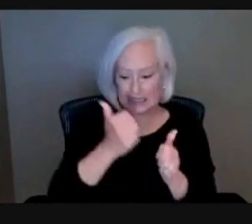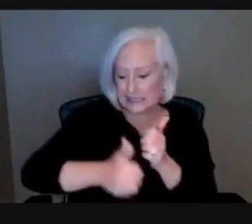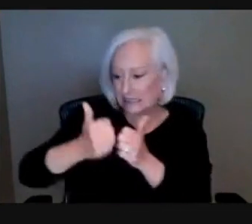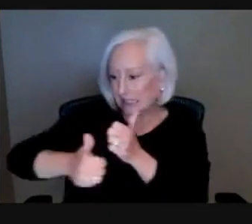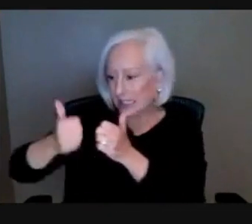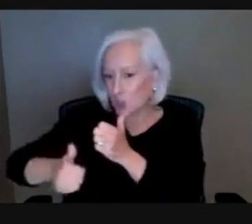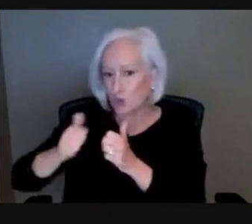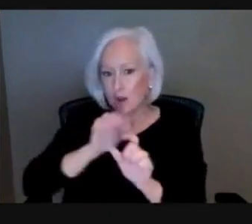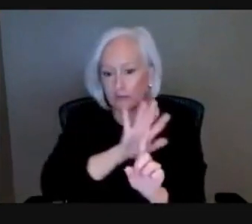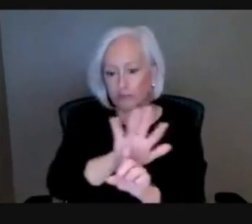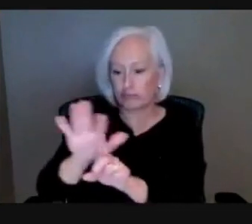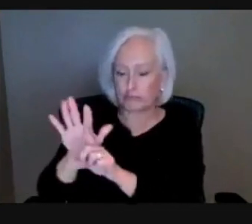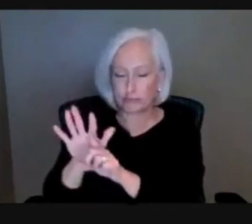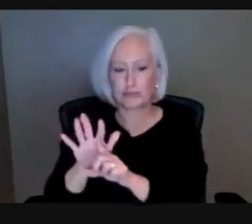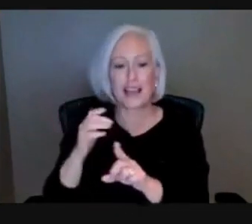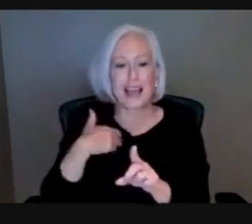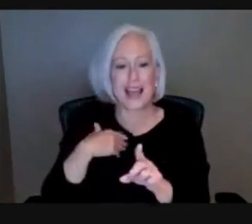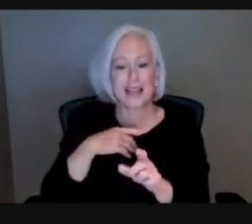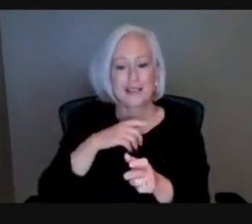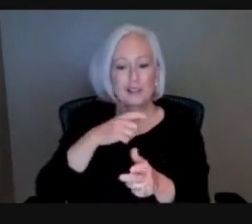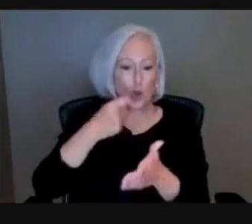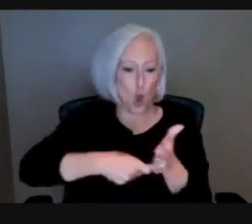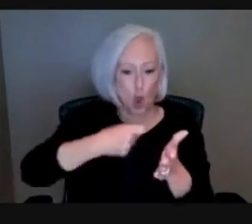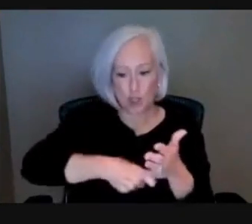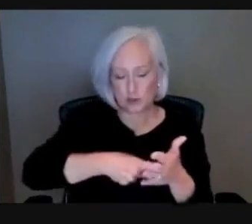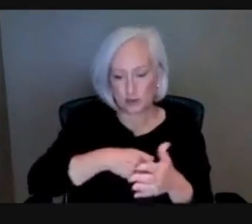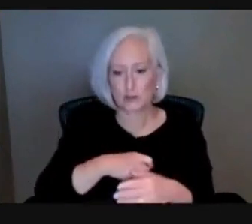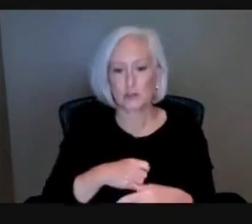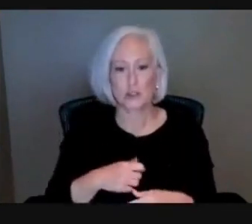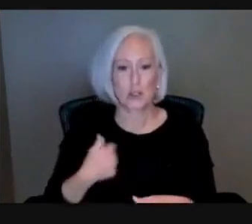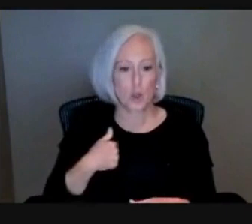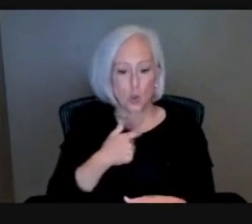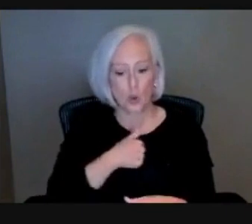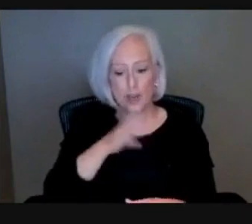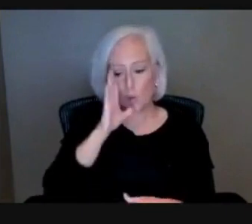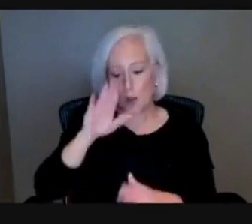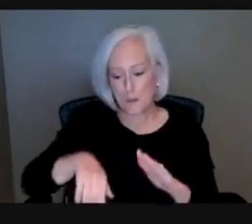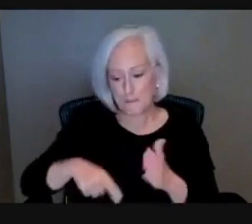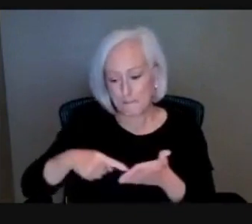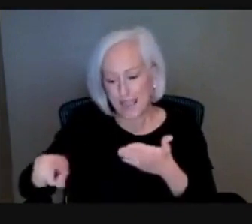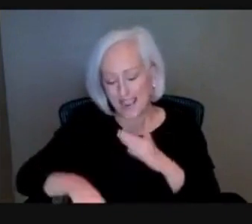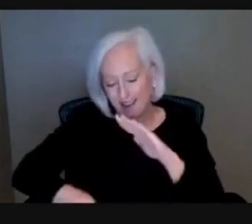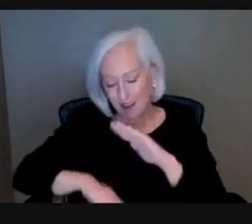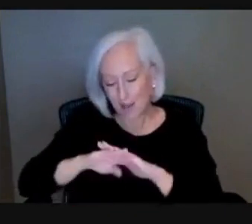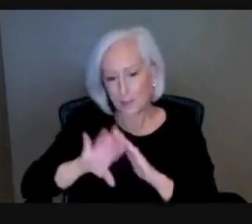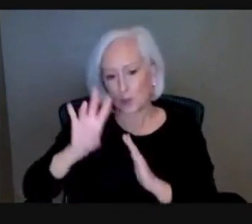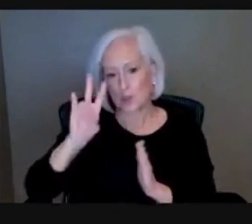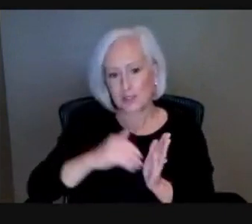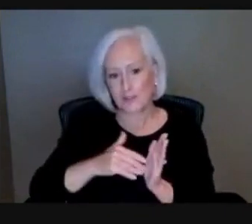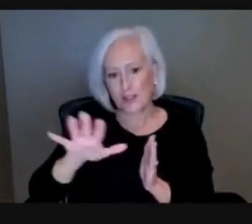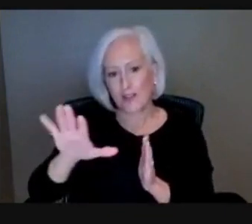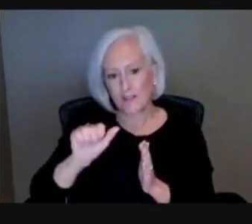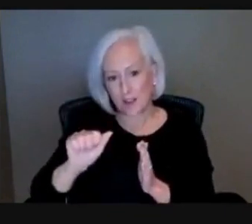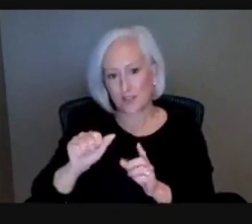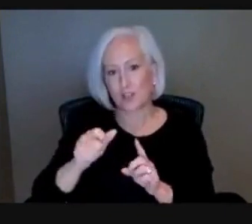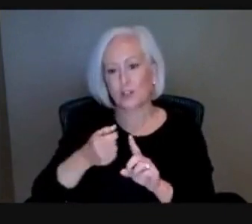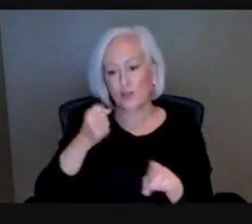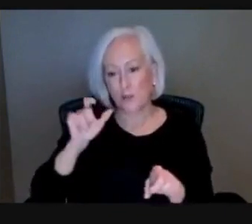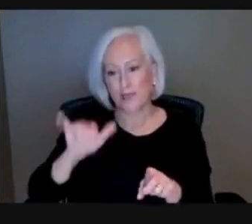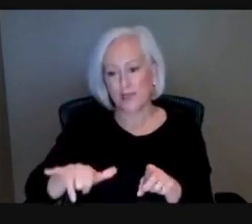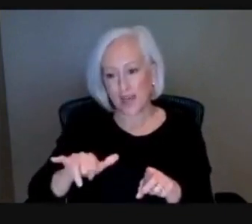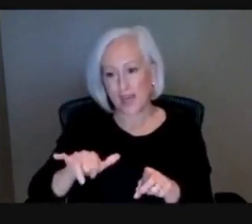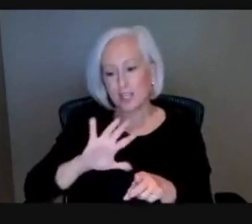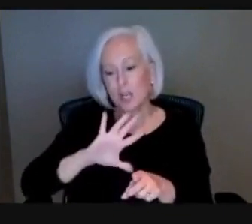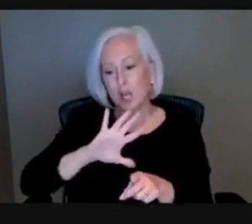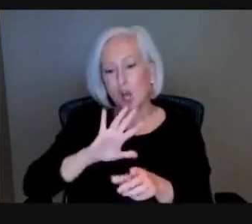unfortunately, charges X number of dollars. So we will pay up to $7,500 of those closing costs. One